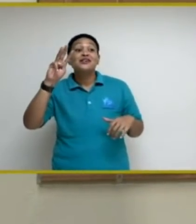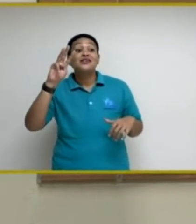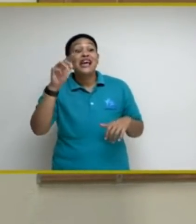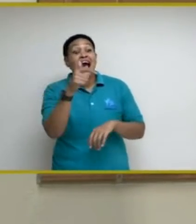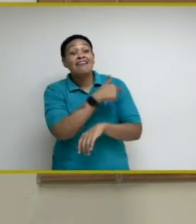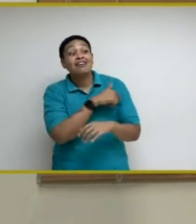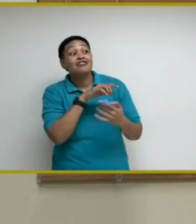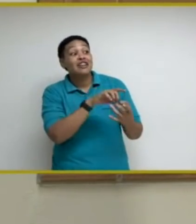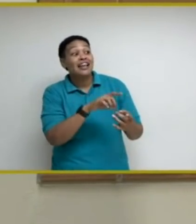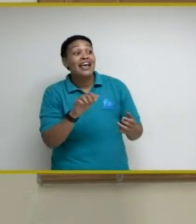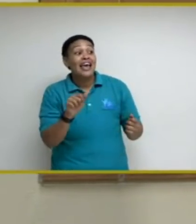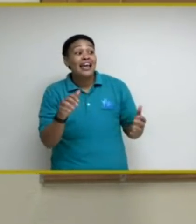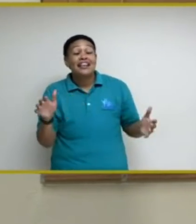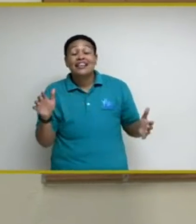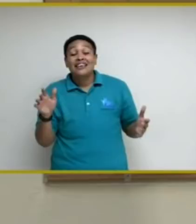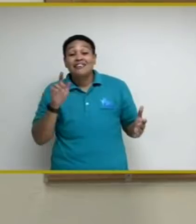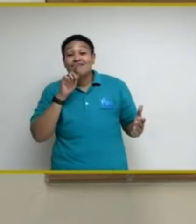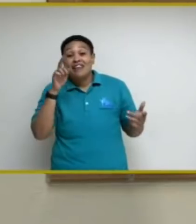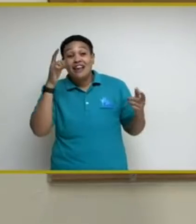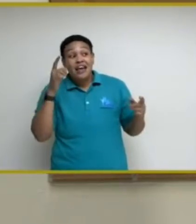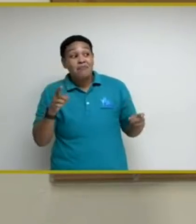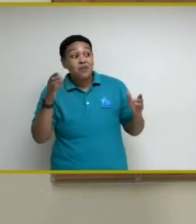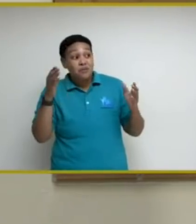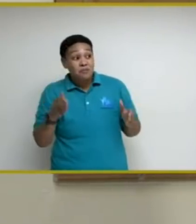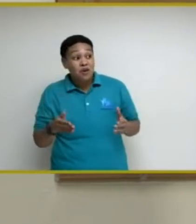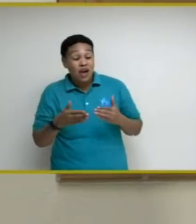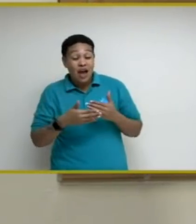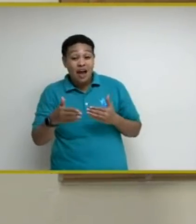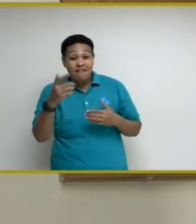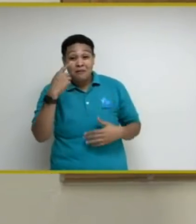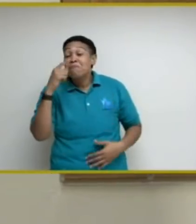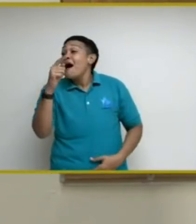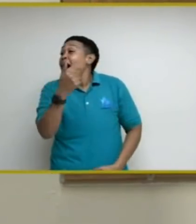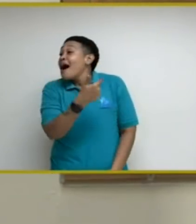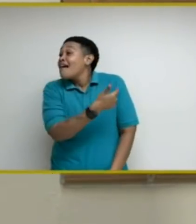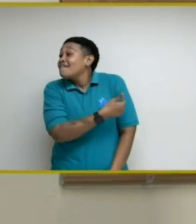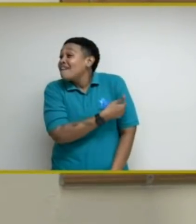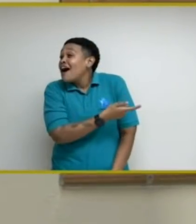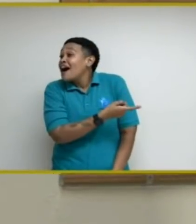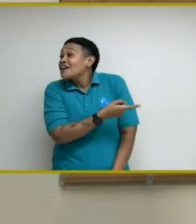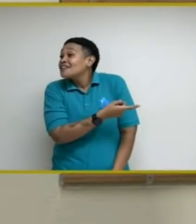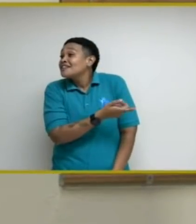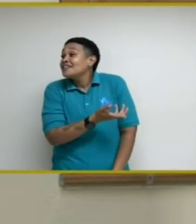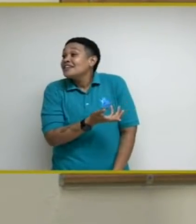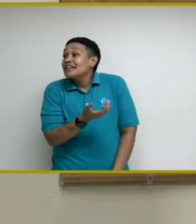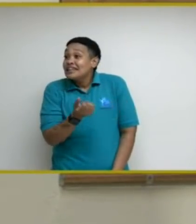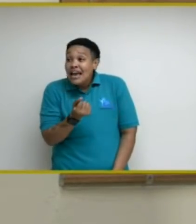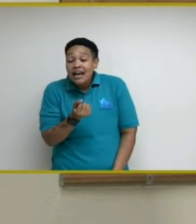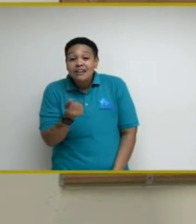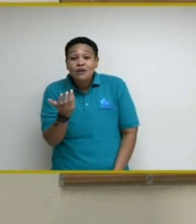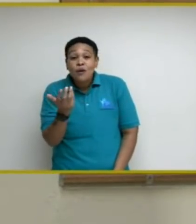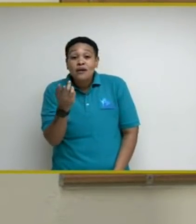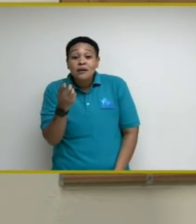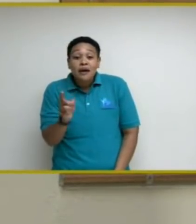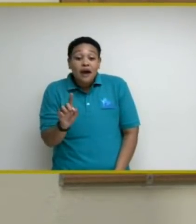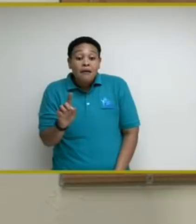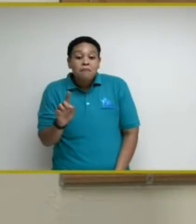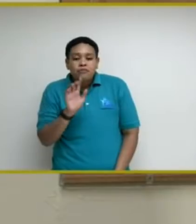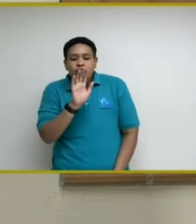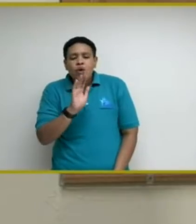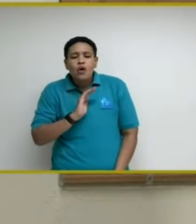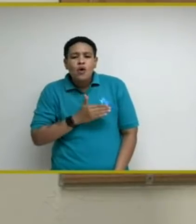is anything really that happens to a person after they have been vaccinated. And what it is that